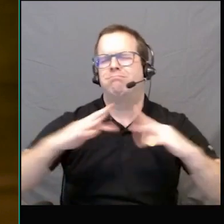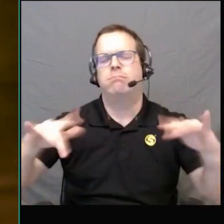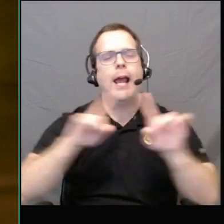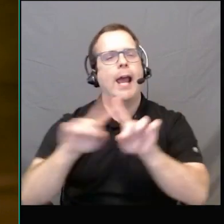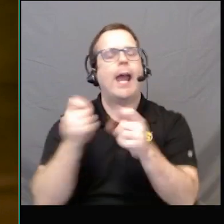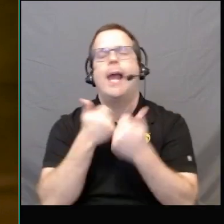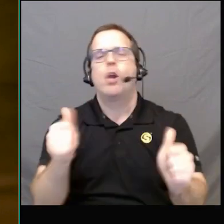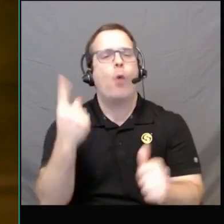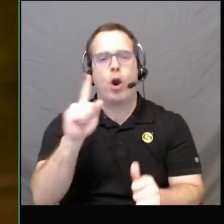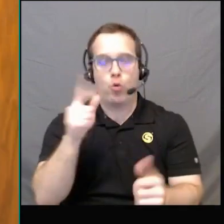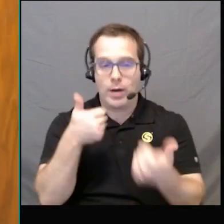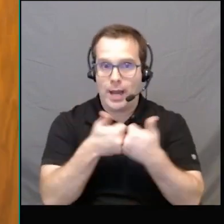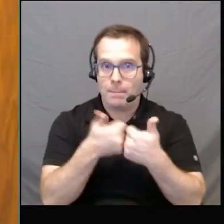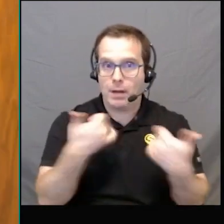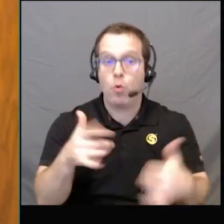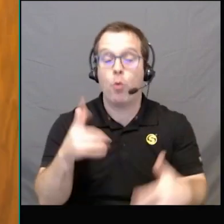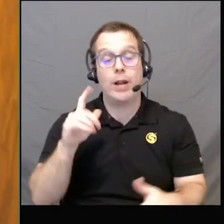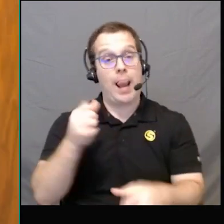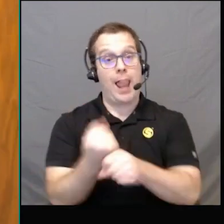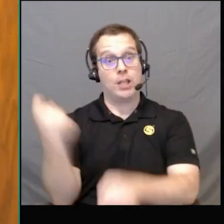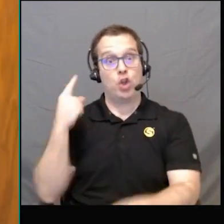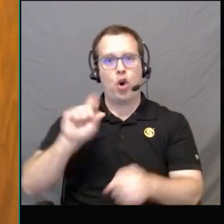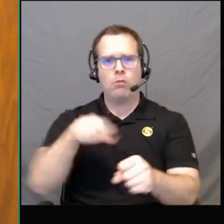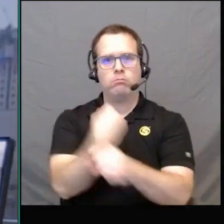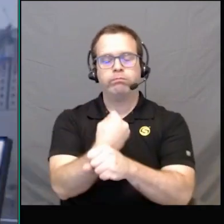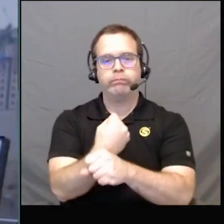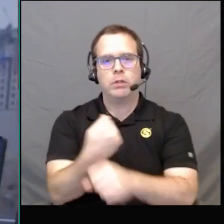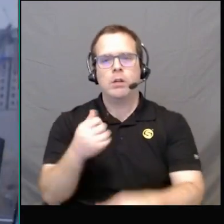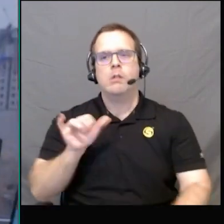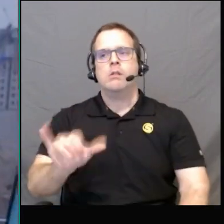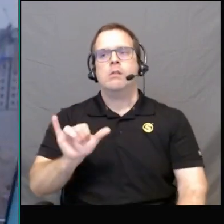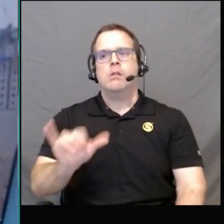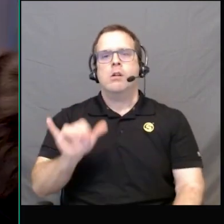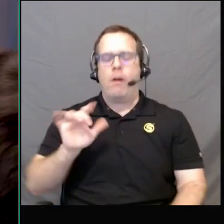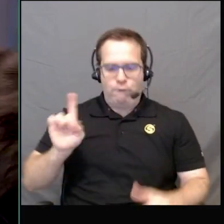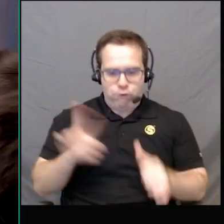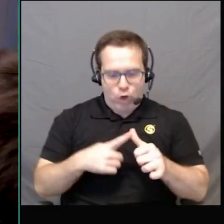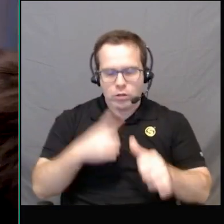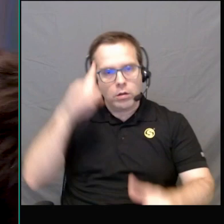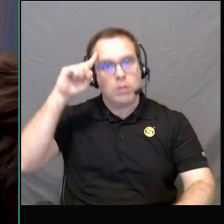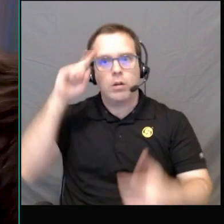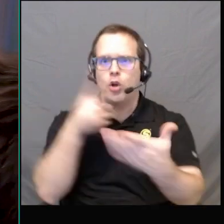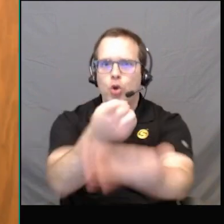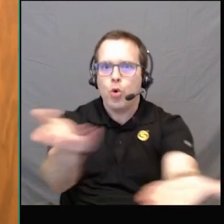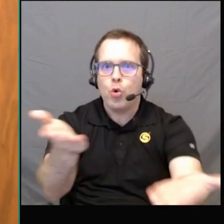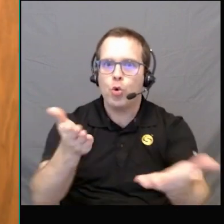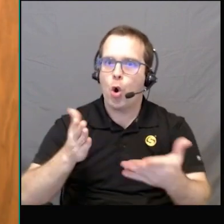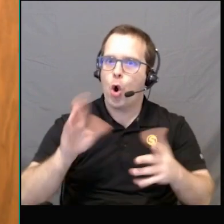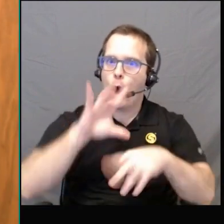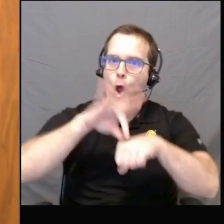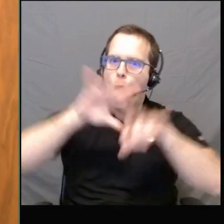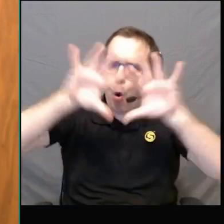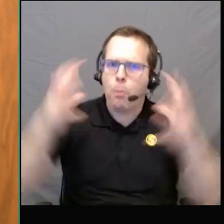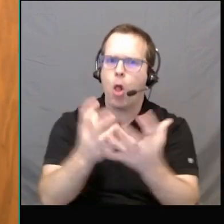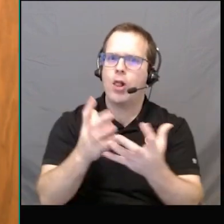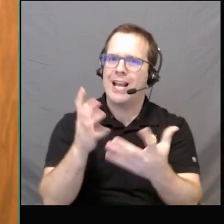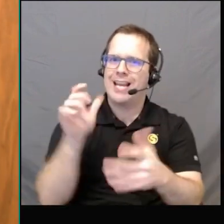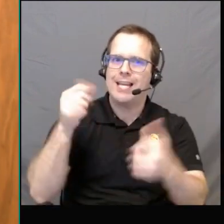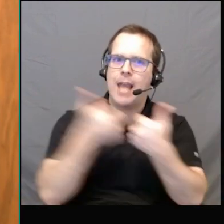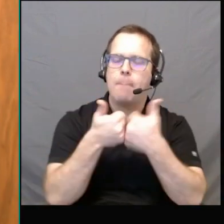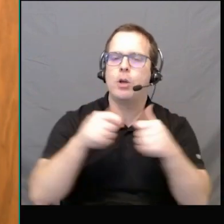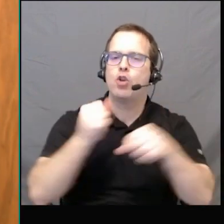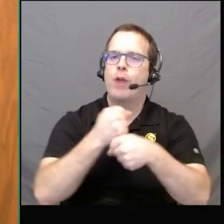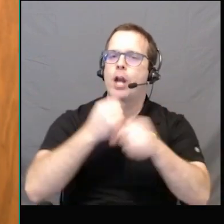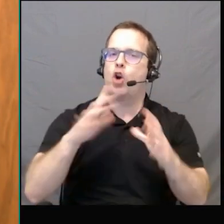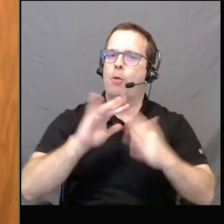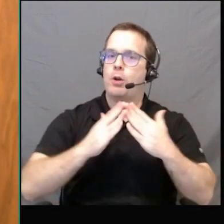when lockdown hit last year, our very first thought was of you, the global game creator community. Many of you were in the heat of production